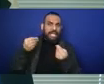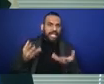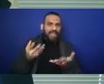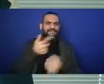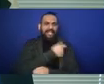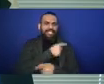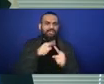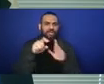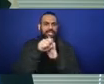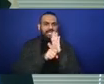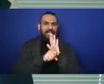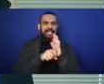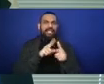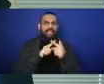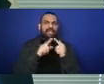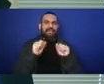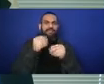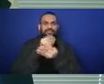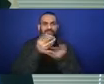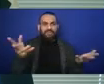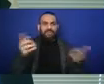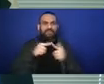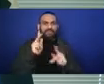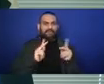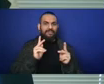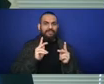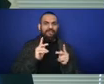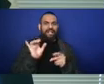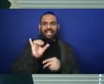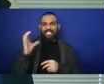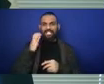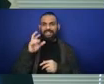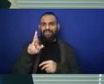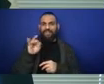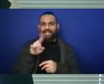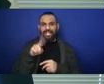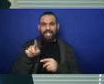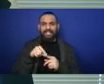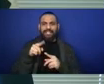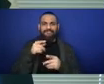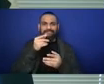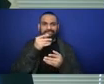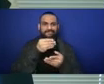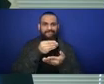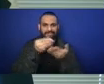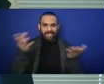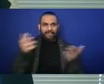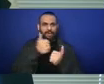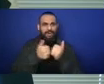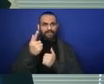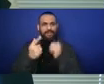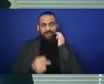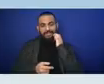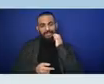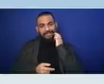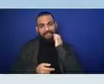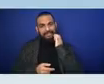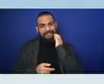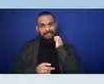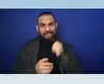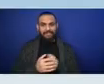the vaccine. That's part of why this package is so important, because it will help us fuel vaccine distribution to